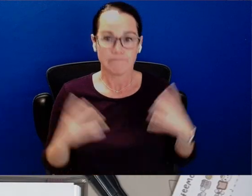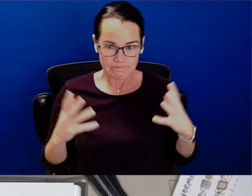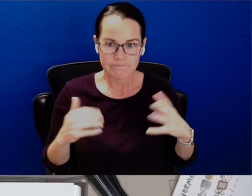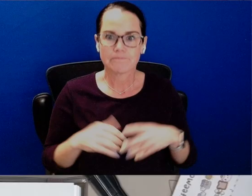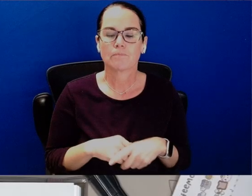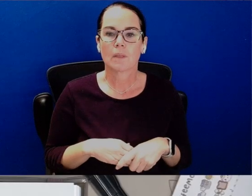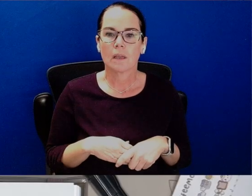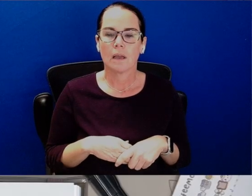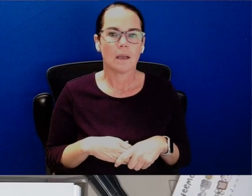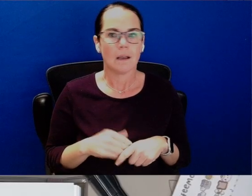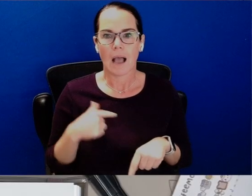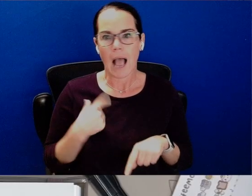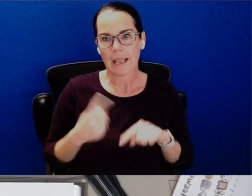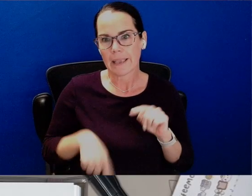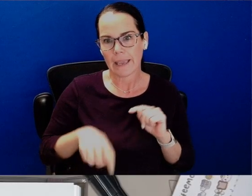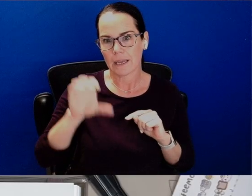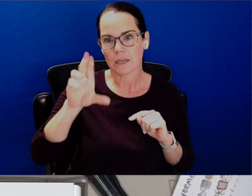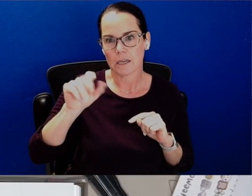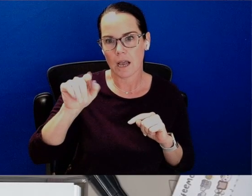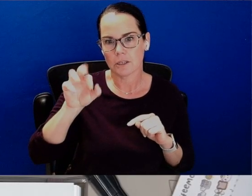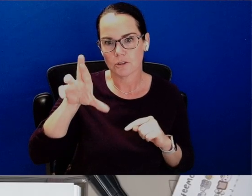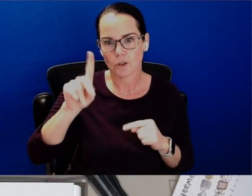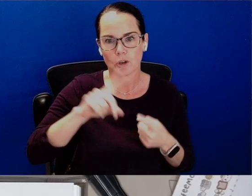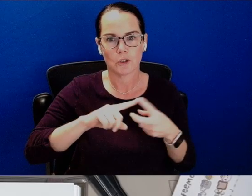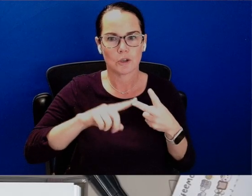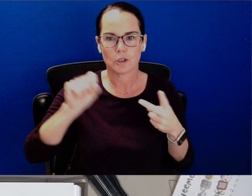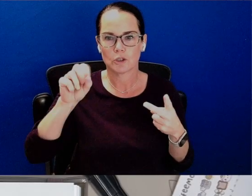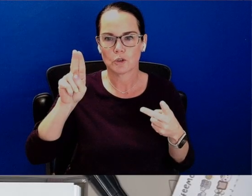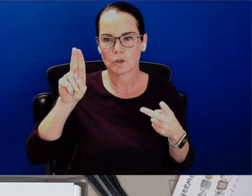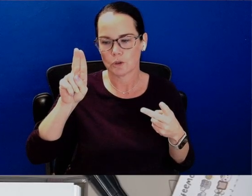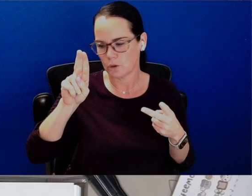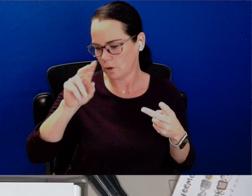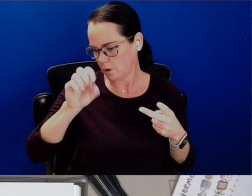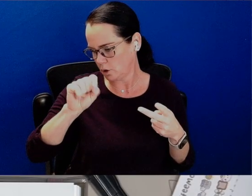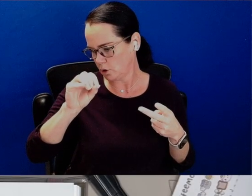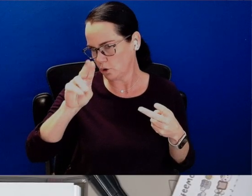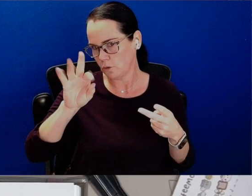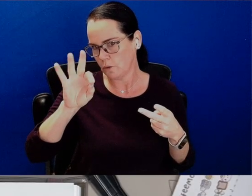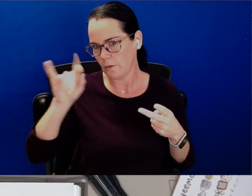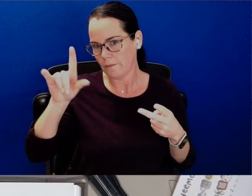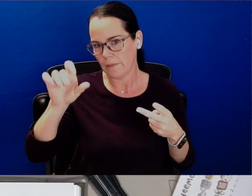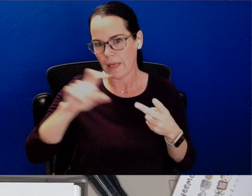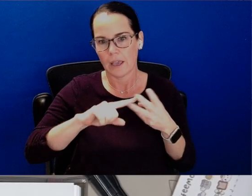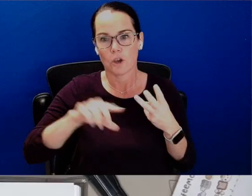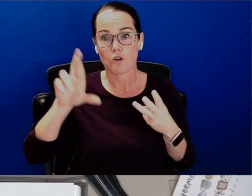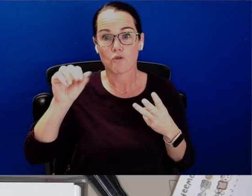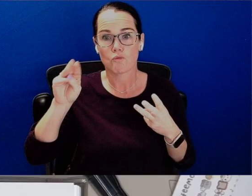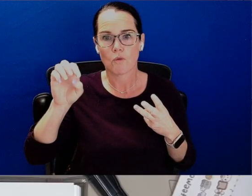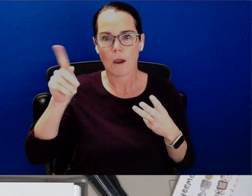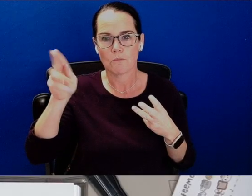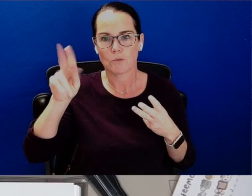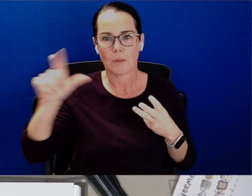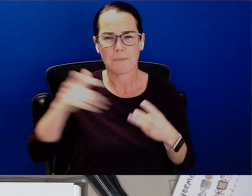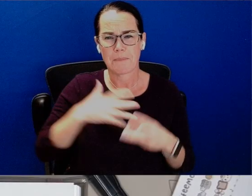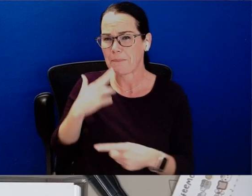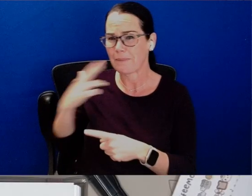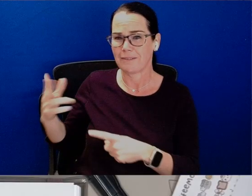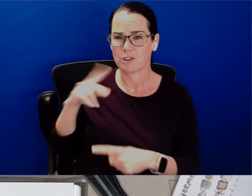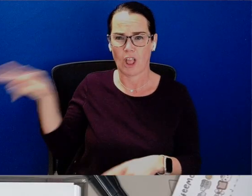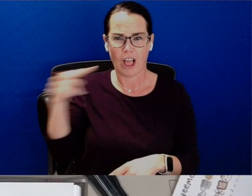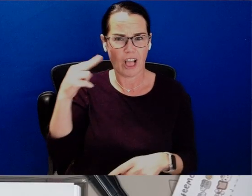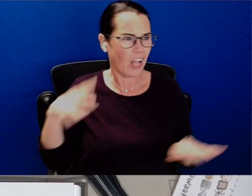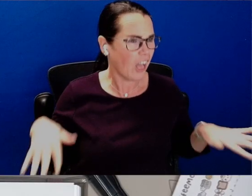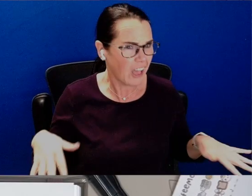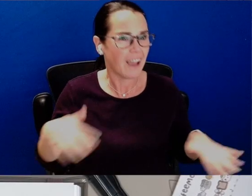yeah, so I can't do custards, I can't do souffles. Creme brulee is out, much to my bestie's like chagrin.